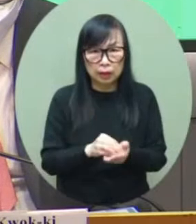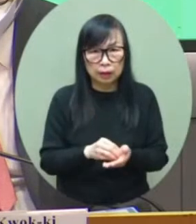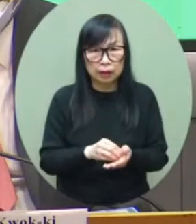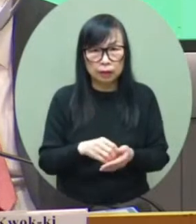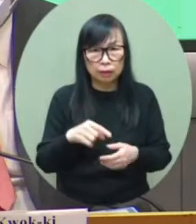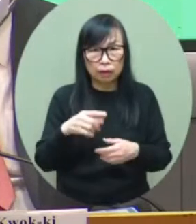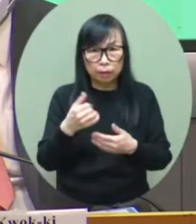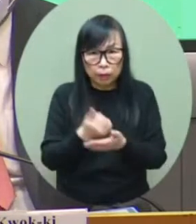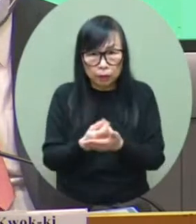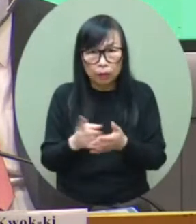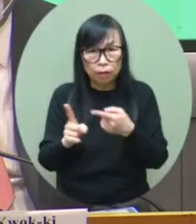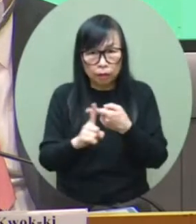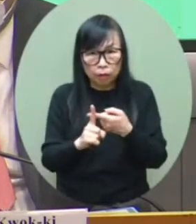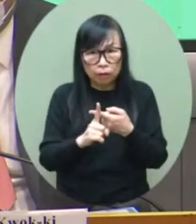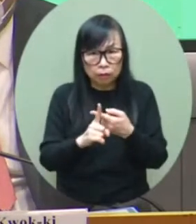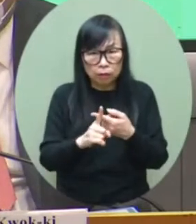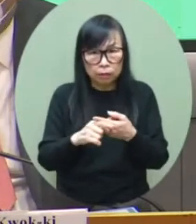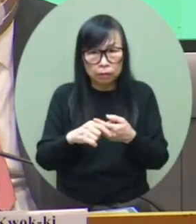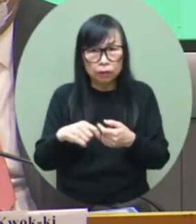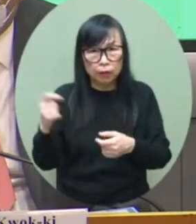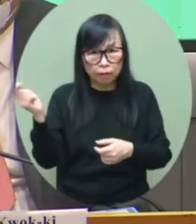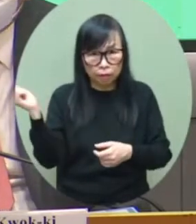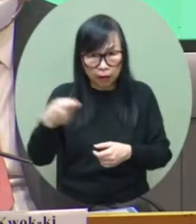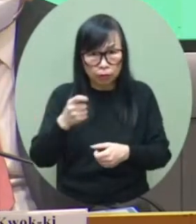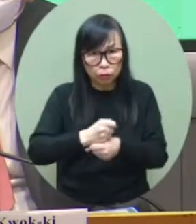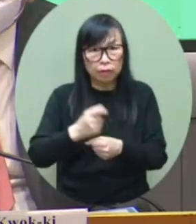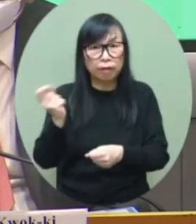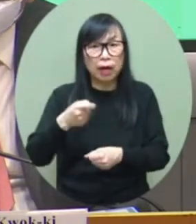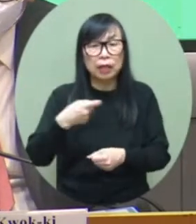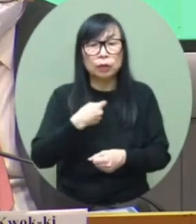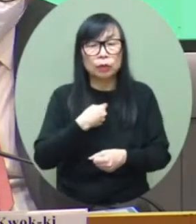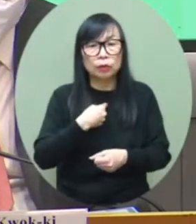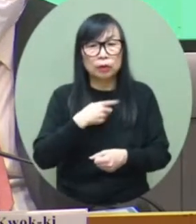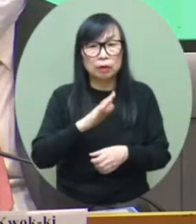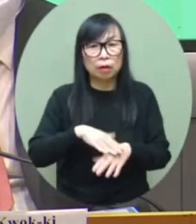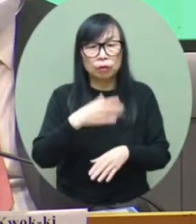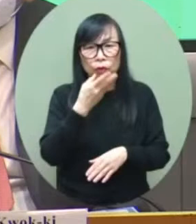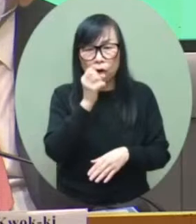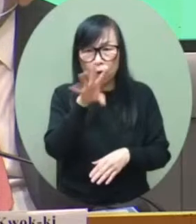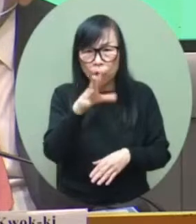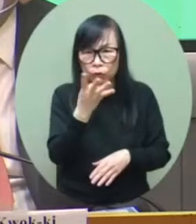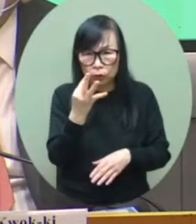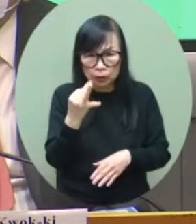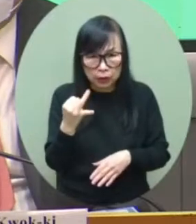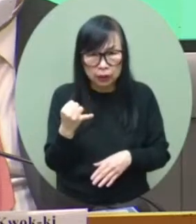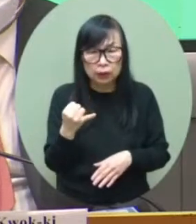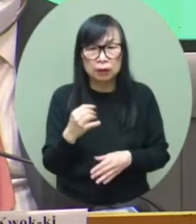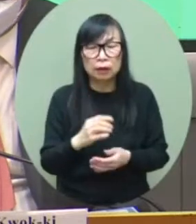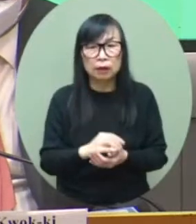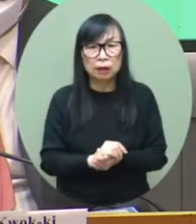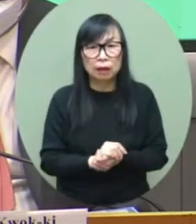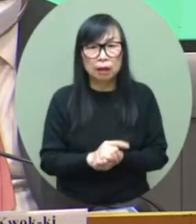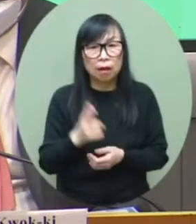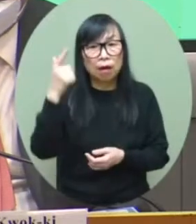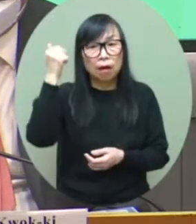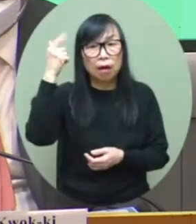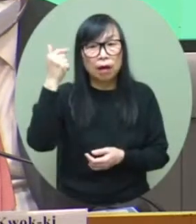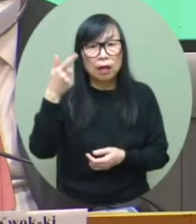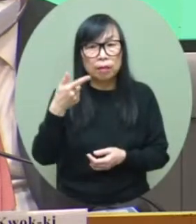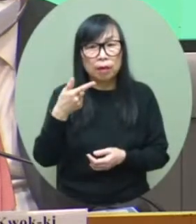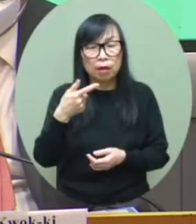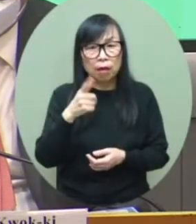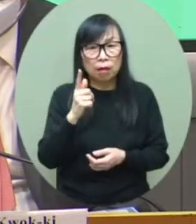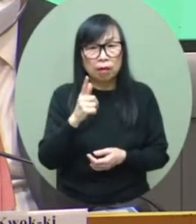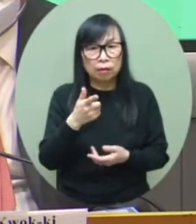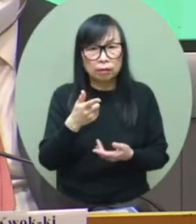manner, as I have already said many times, so that I don't have to roll back. And the reason for keeping